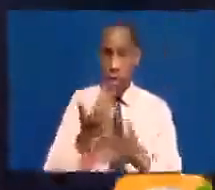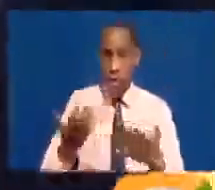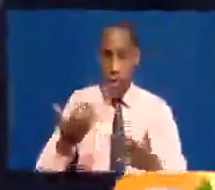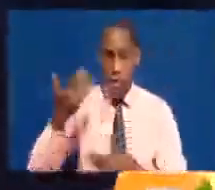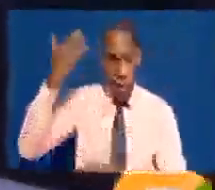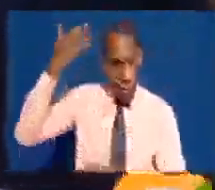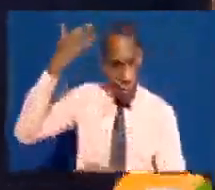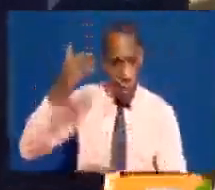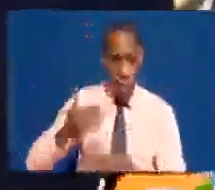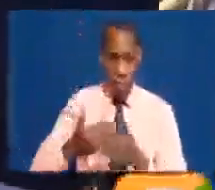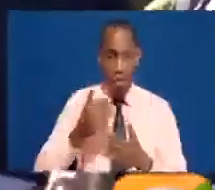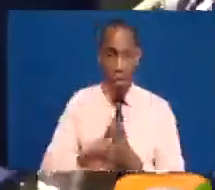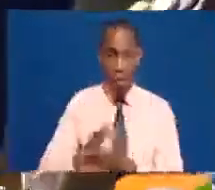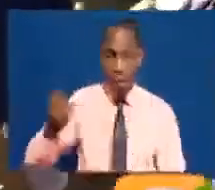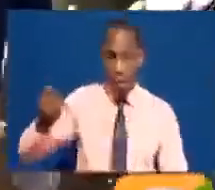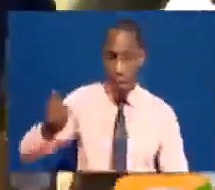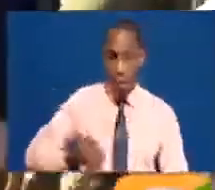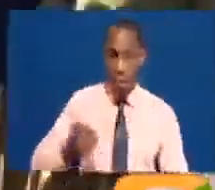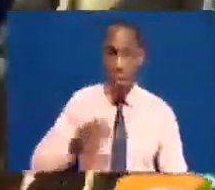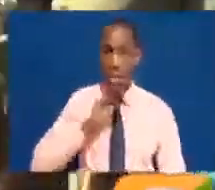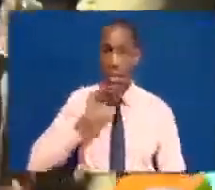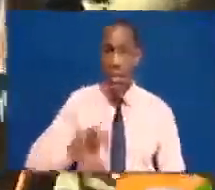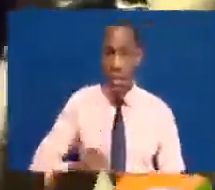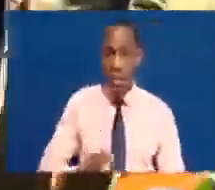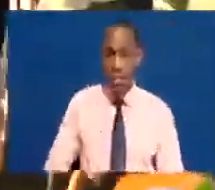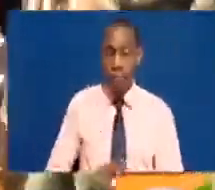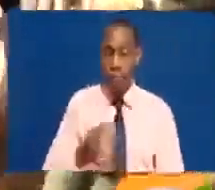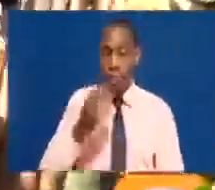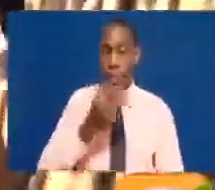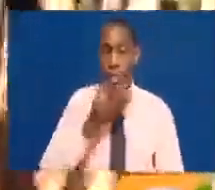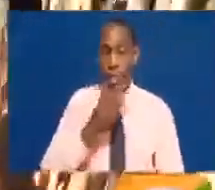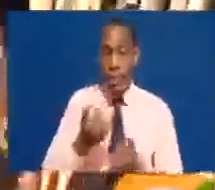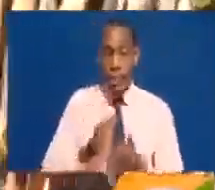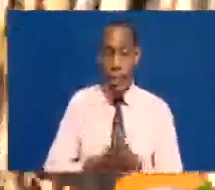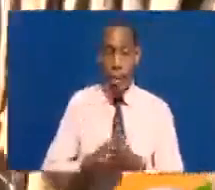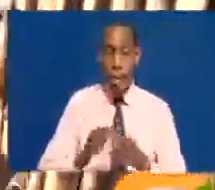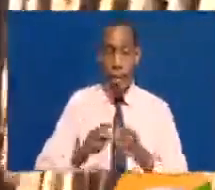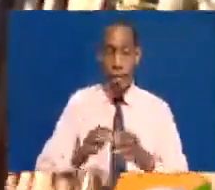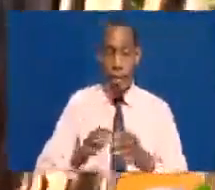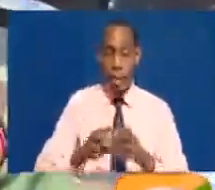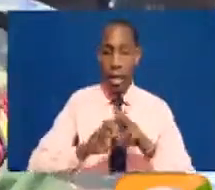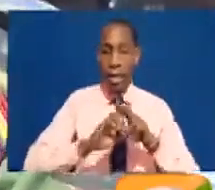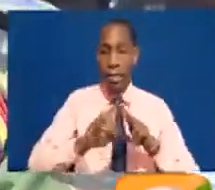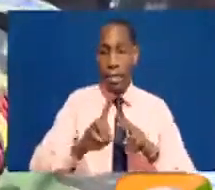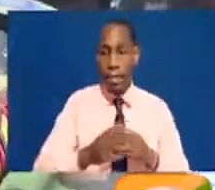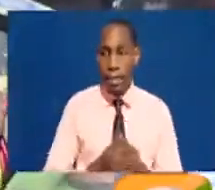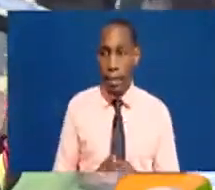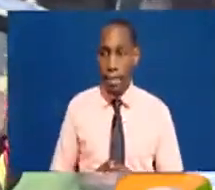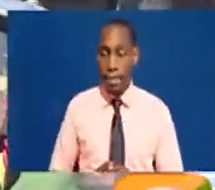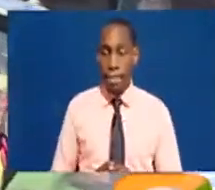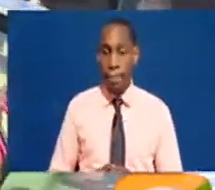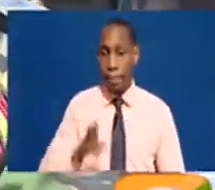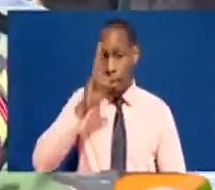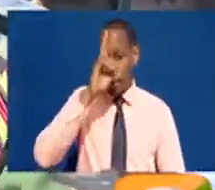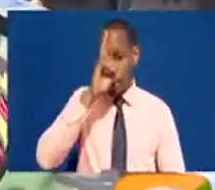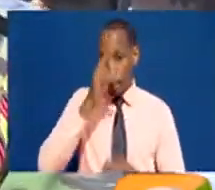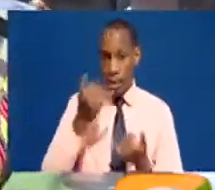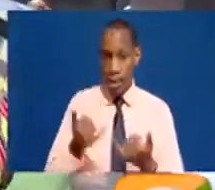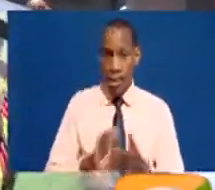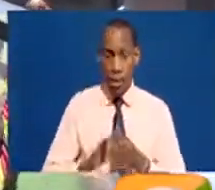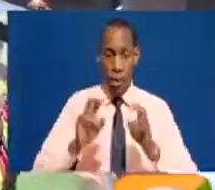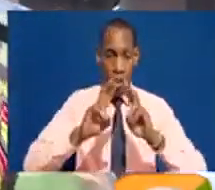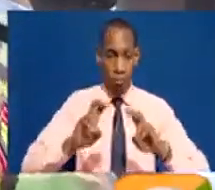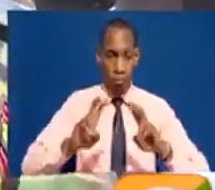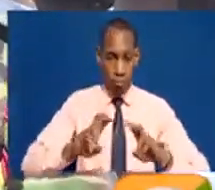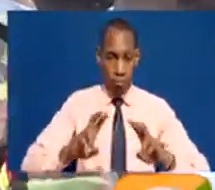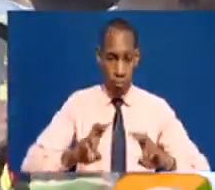on the head before stabbing his son. The suspect is still at large. Police are already on the ground.